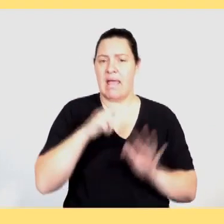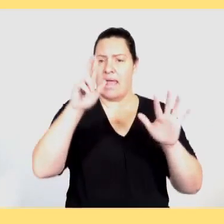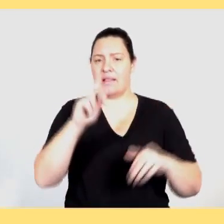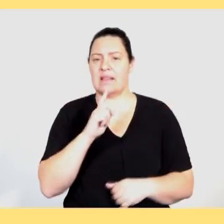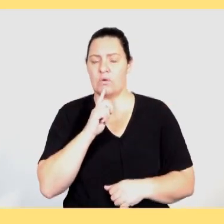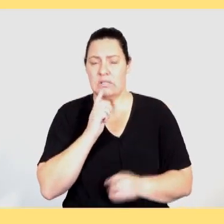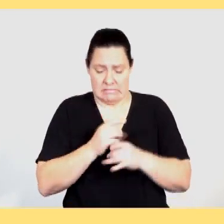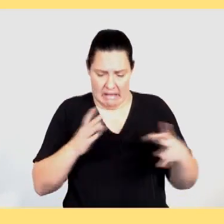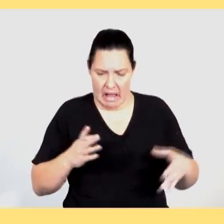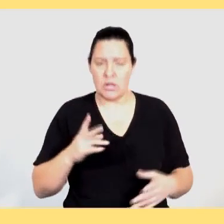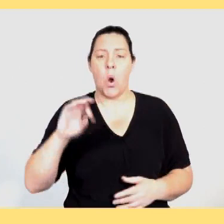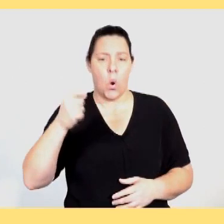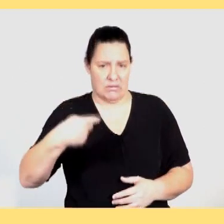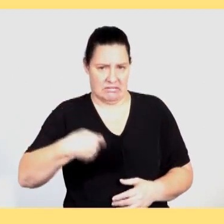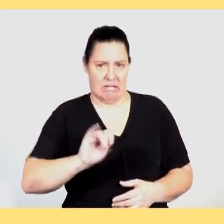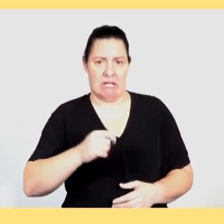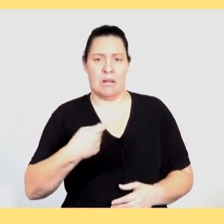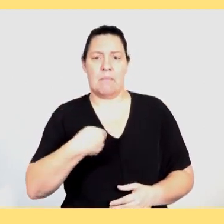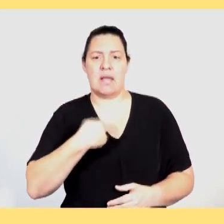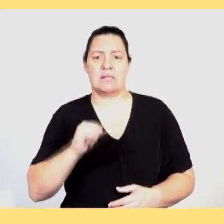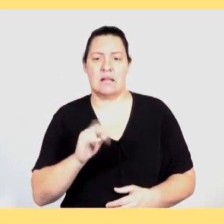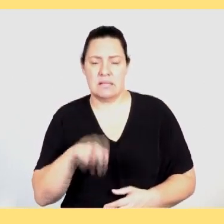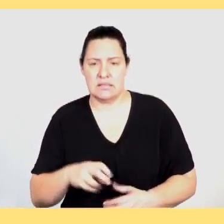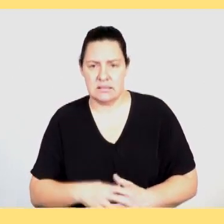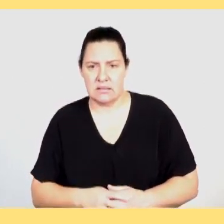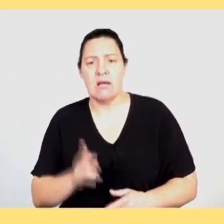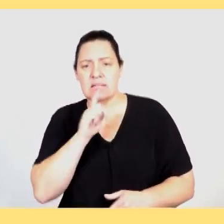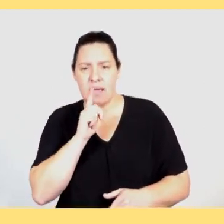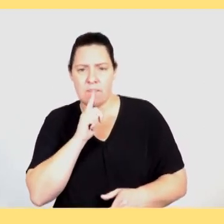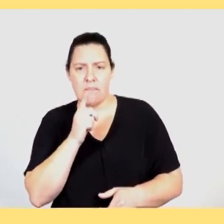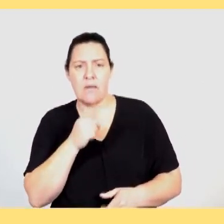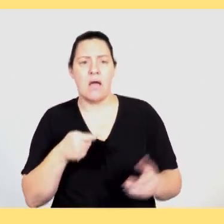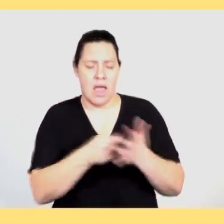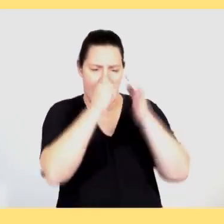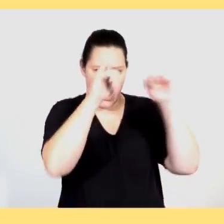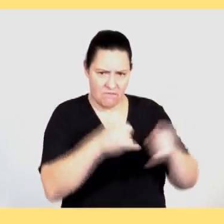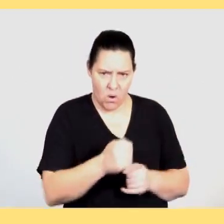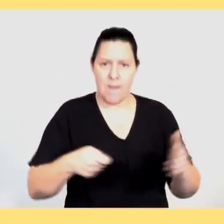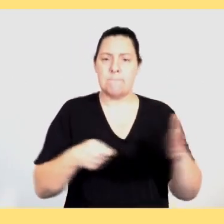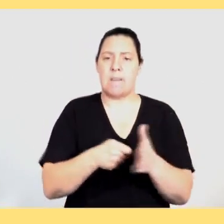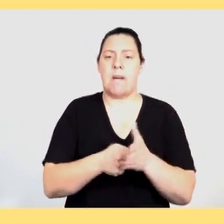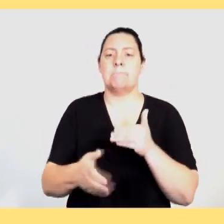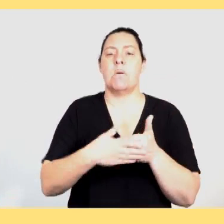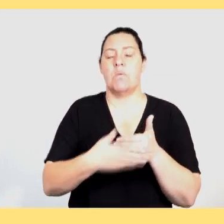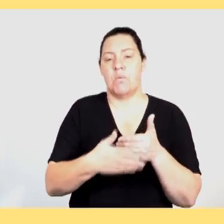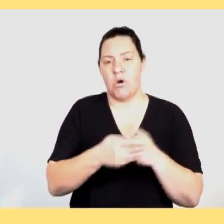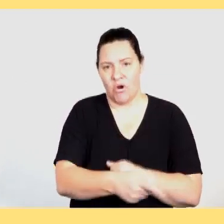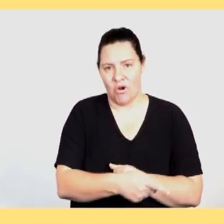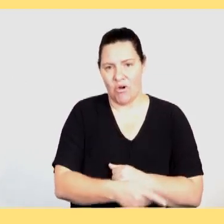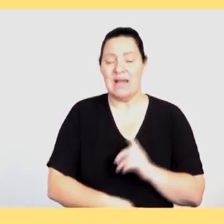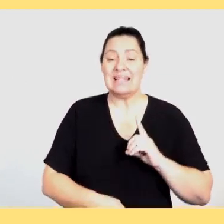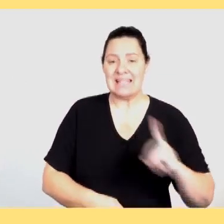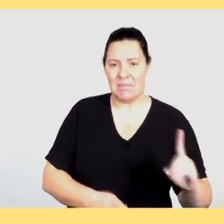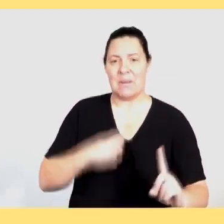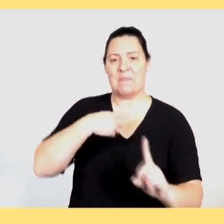us 8,000 at the beginning. We also sold goods. You see it by that invoice over there. And remember, on